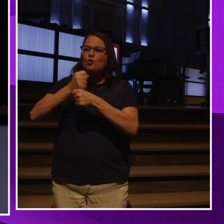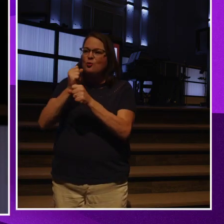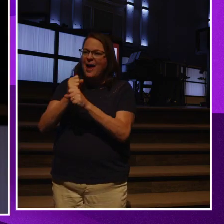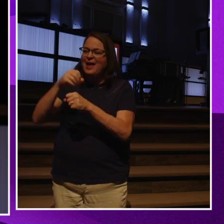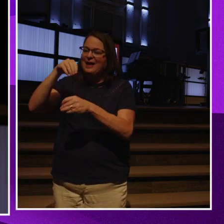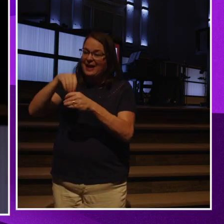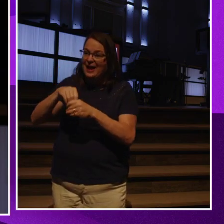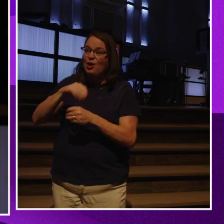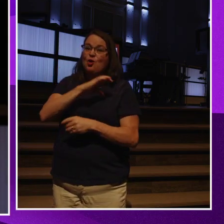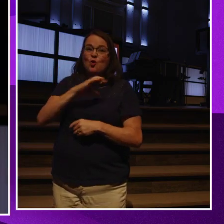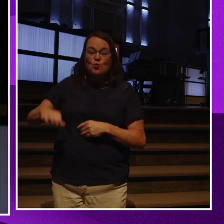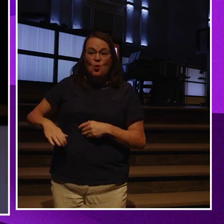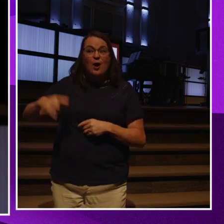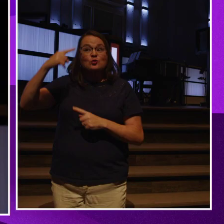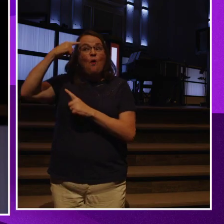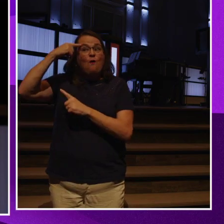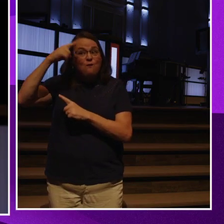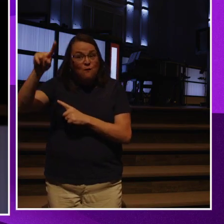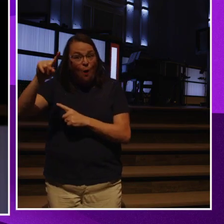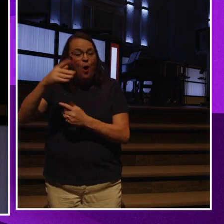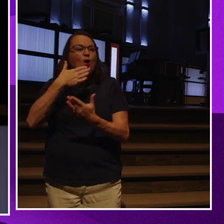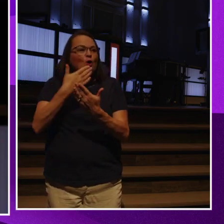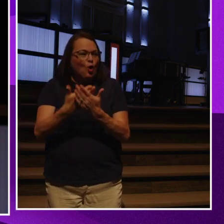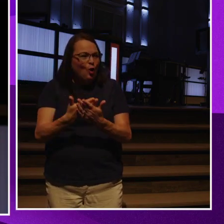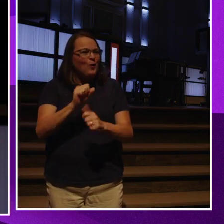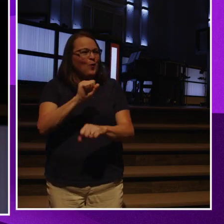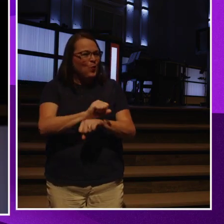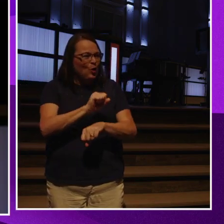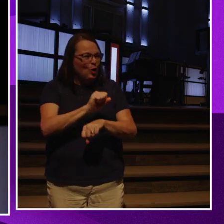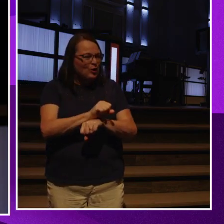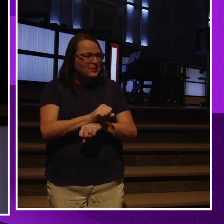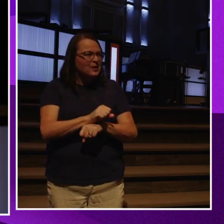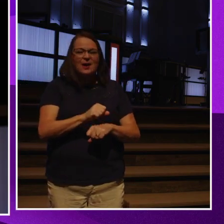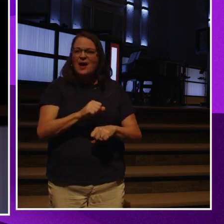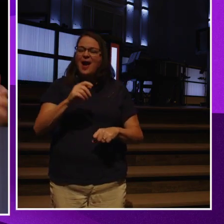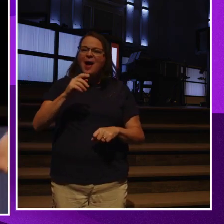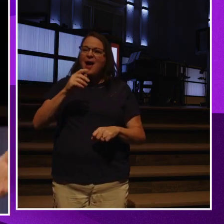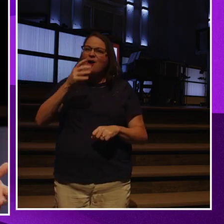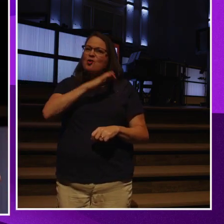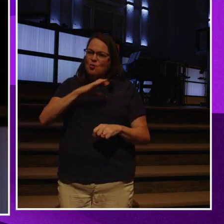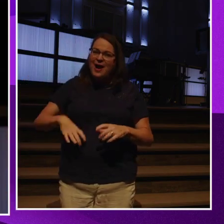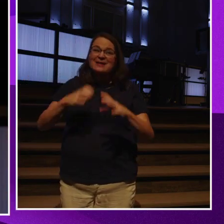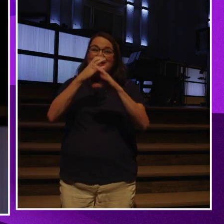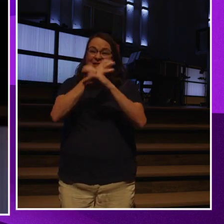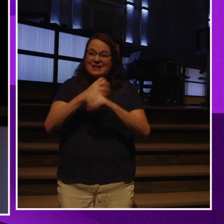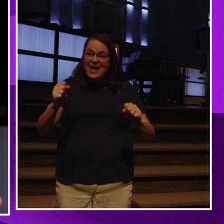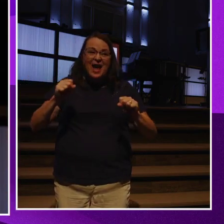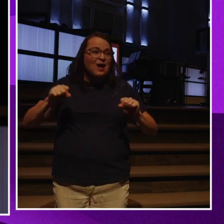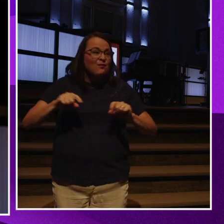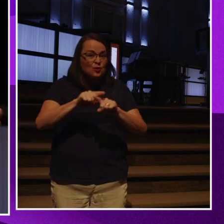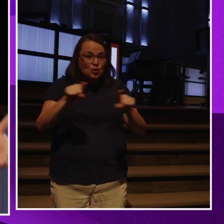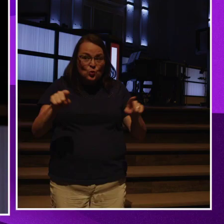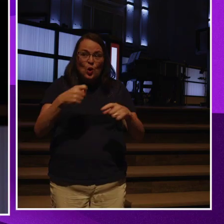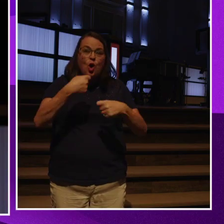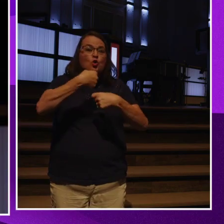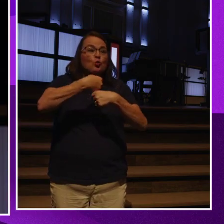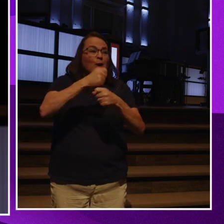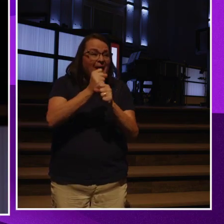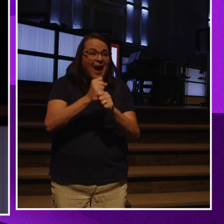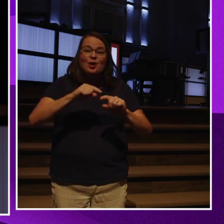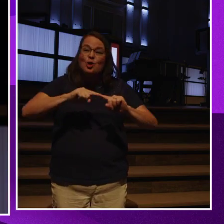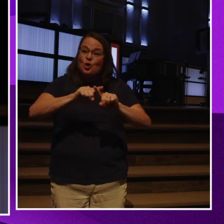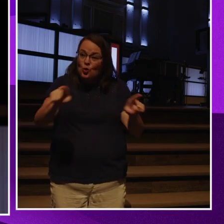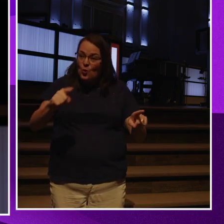works. Christ didn't save you just to someday take you to heaven. Christ saved you, has created you for